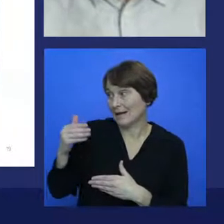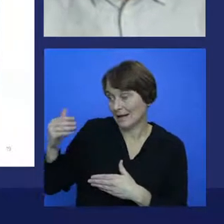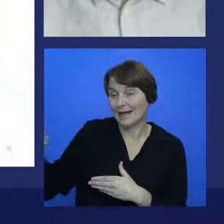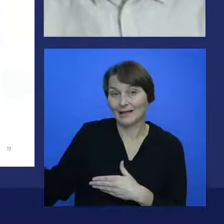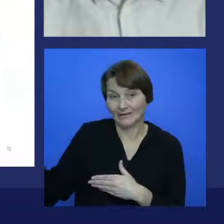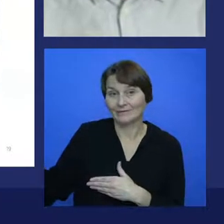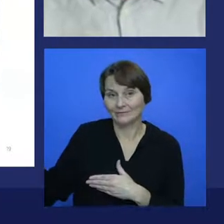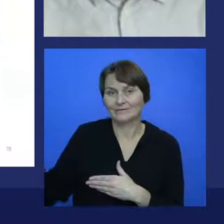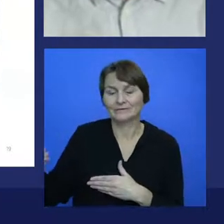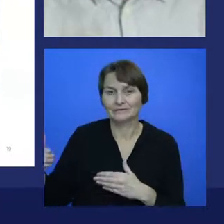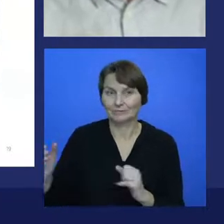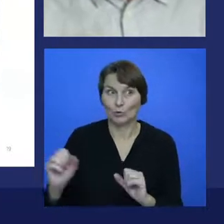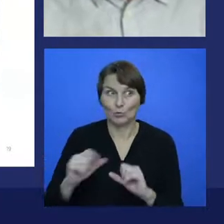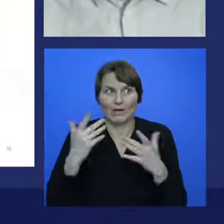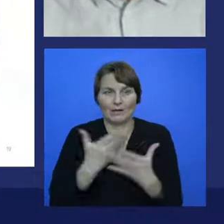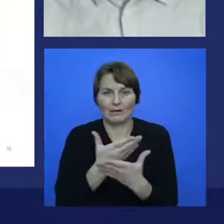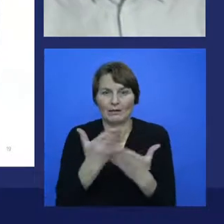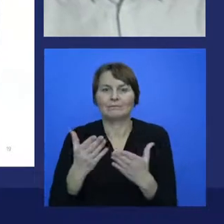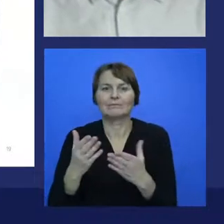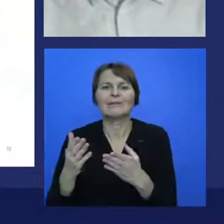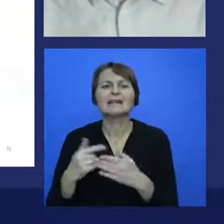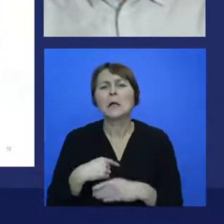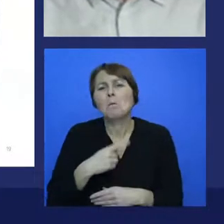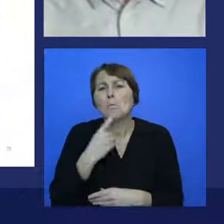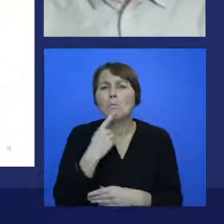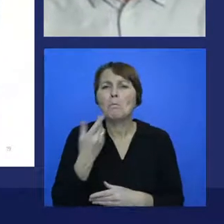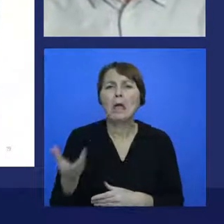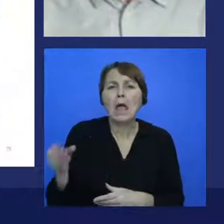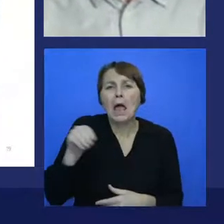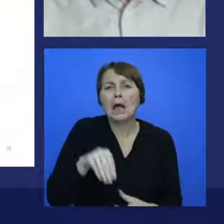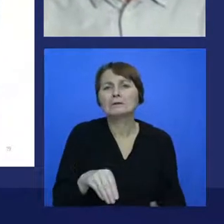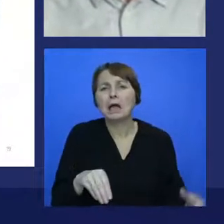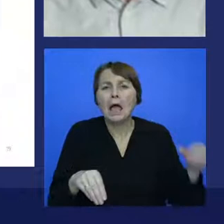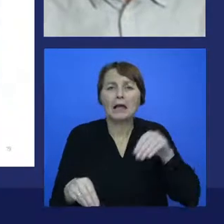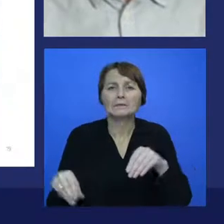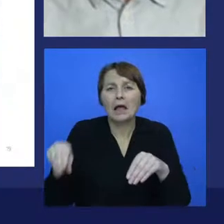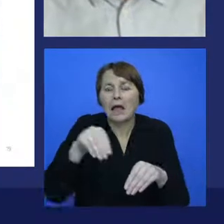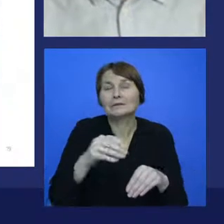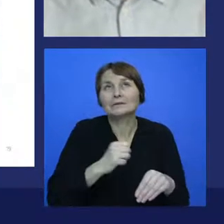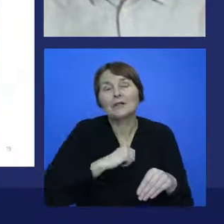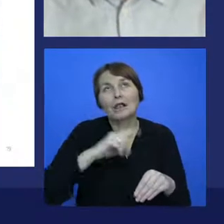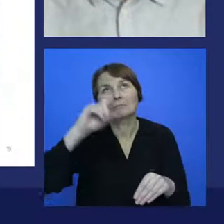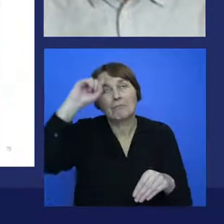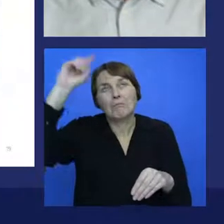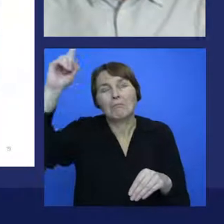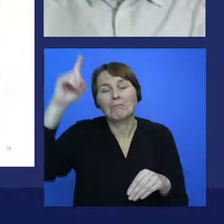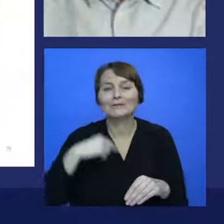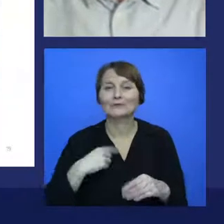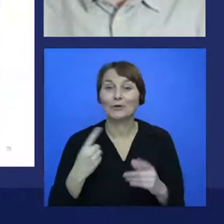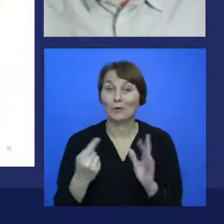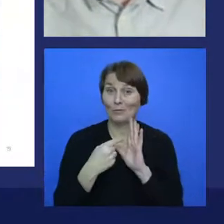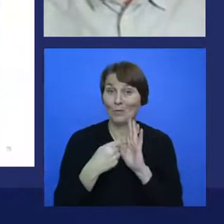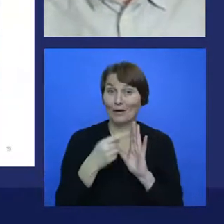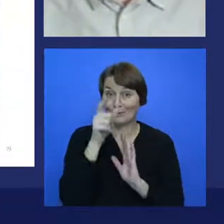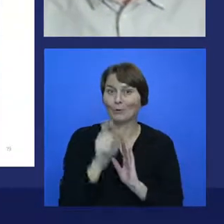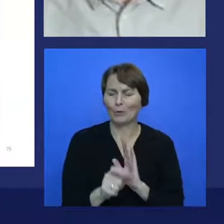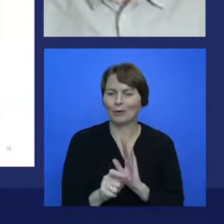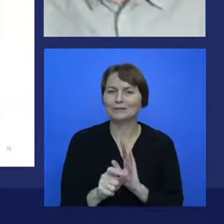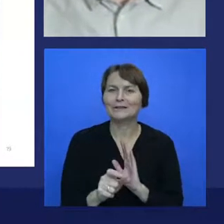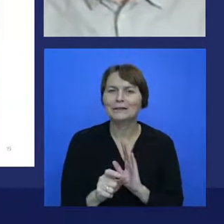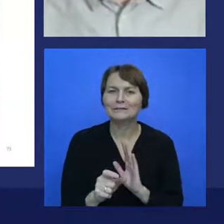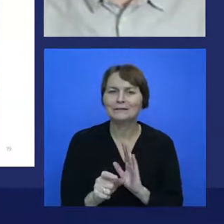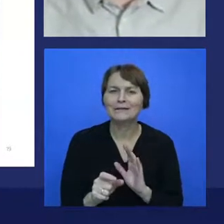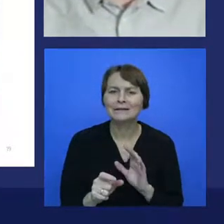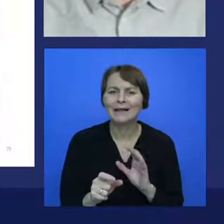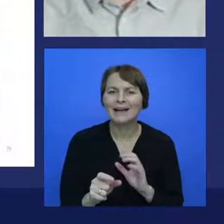bespoke handmade items to bring that realism. So St. Paul's Cathedral has been hand modeled by somebody, some of the buildings on the New